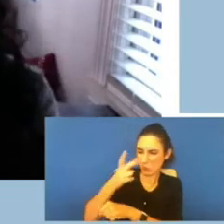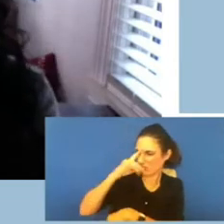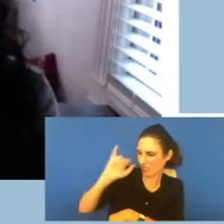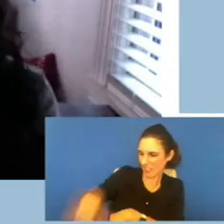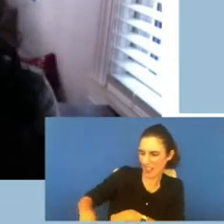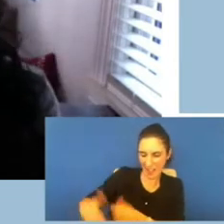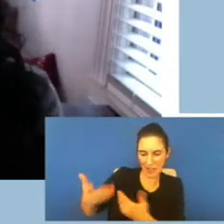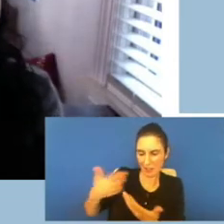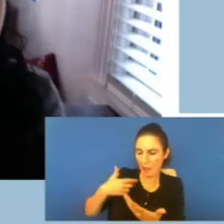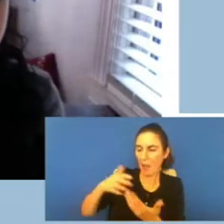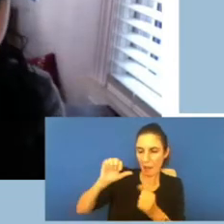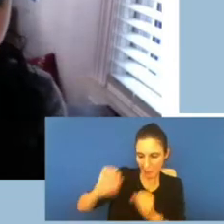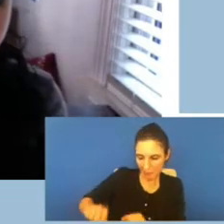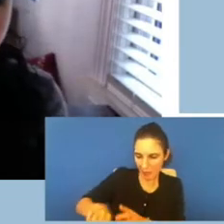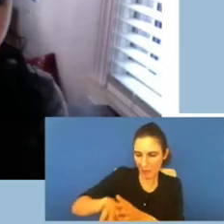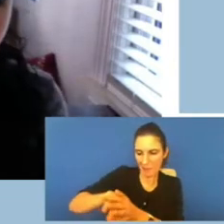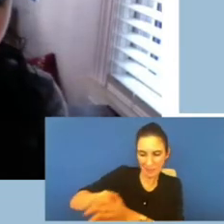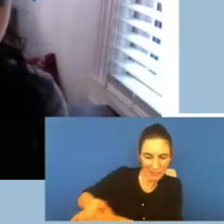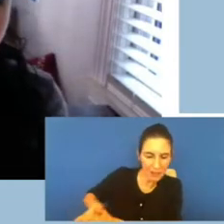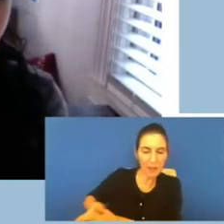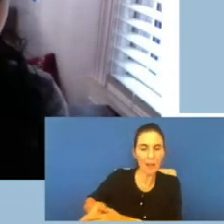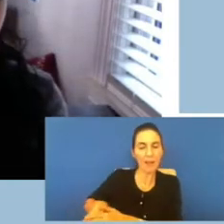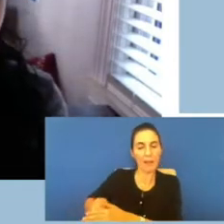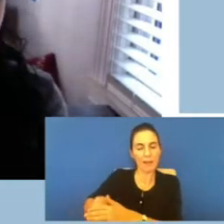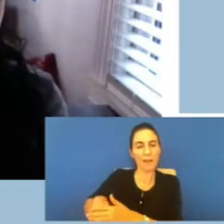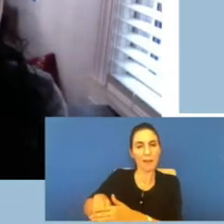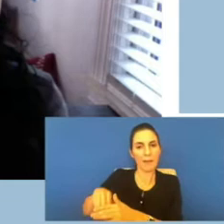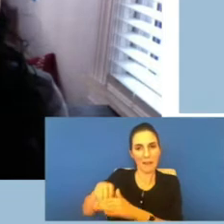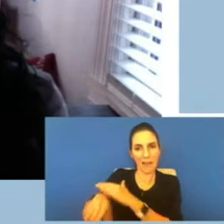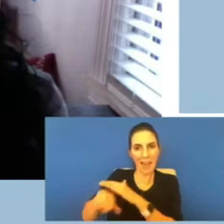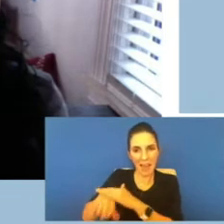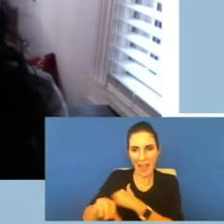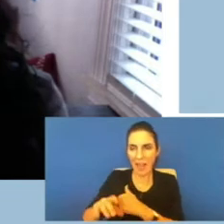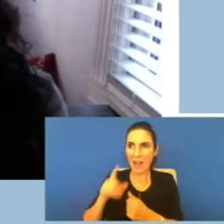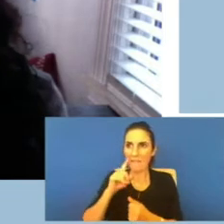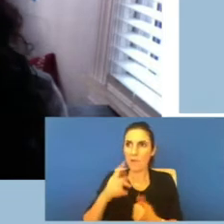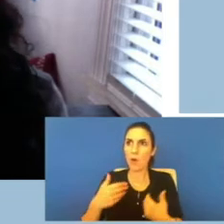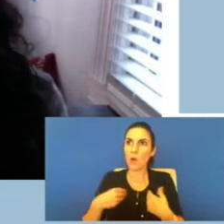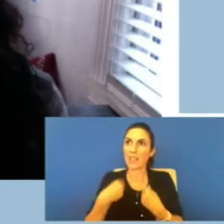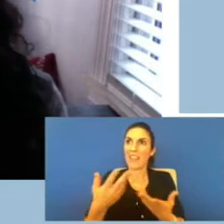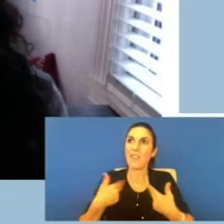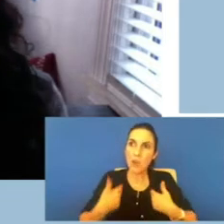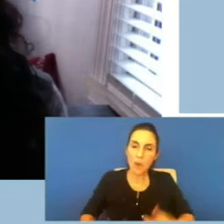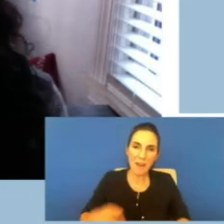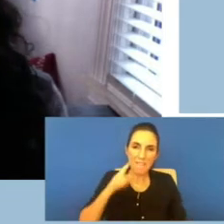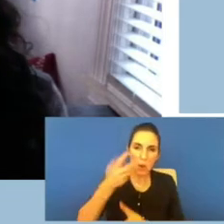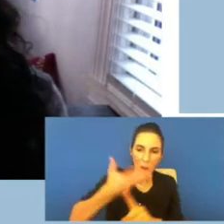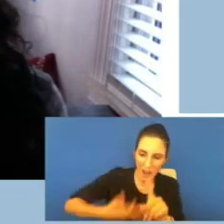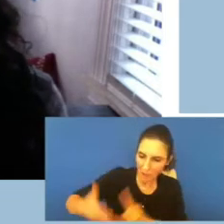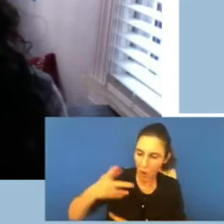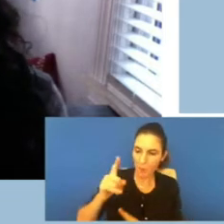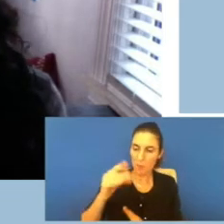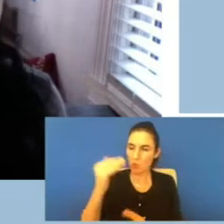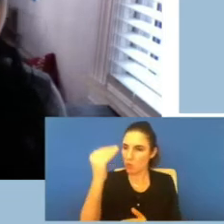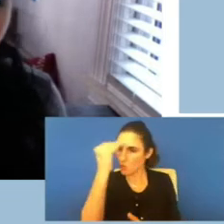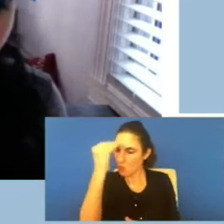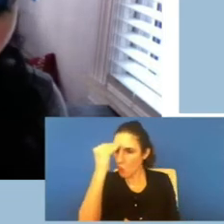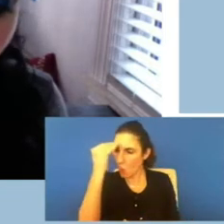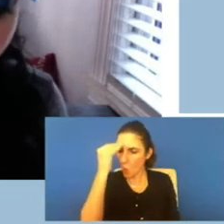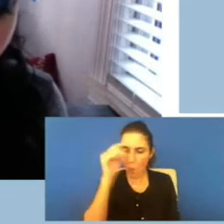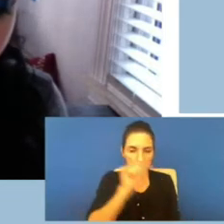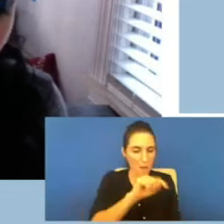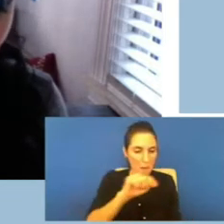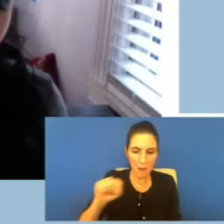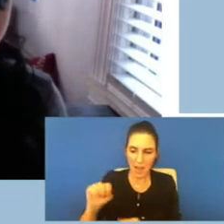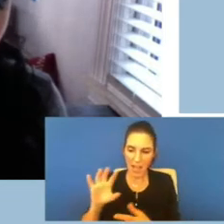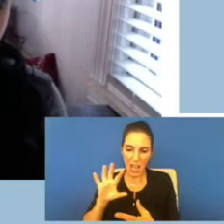behind access to humanizing, environments that invite multiple ways of knowing, that connect to